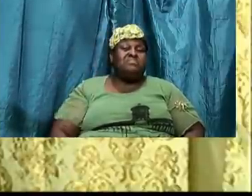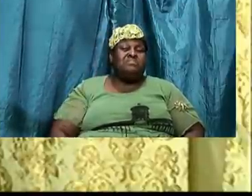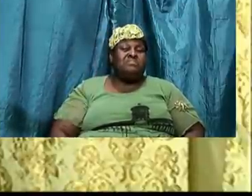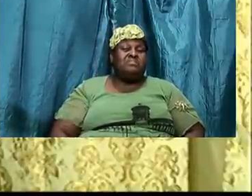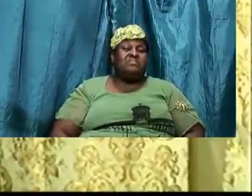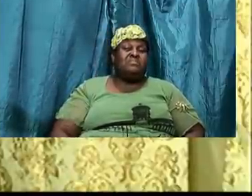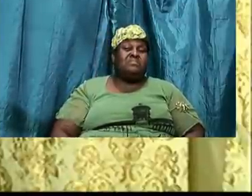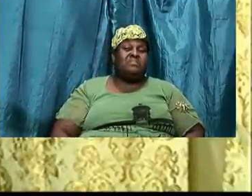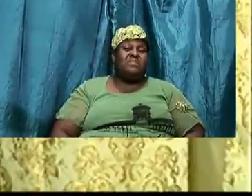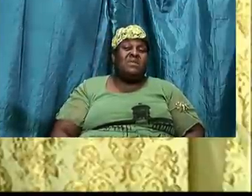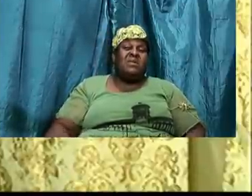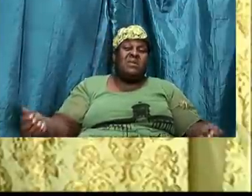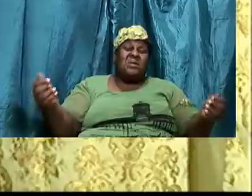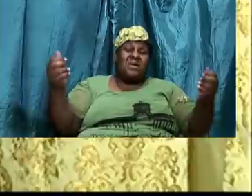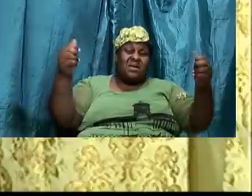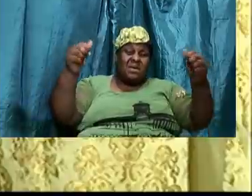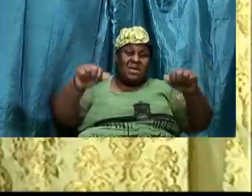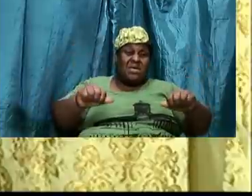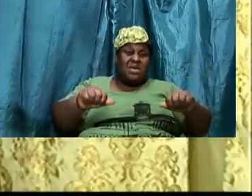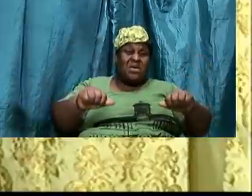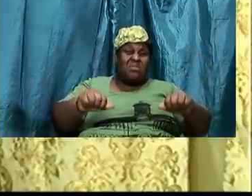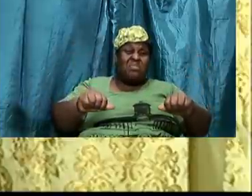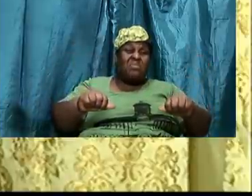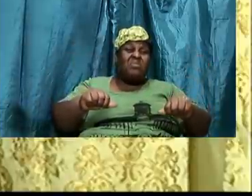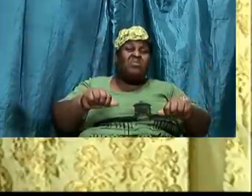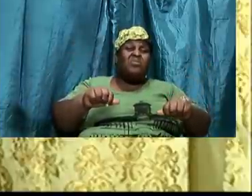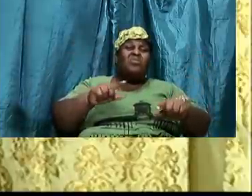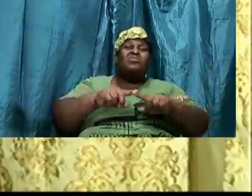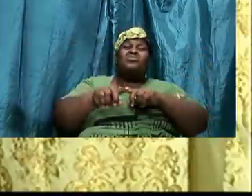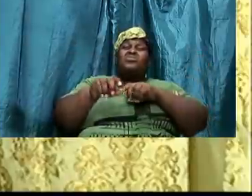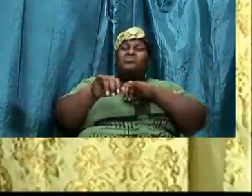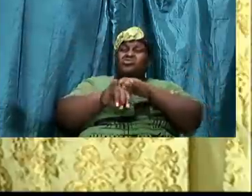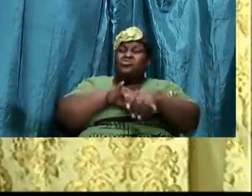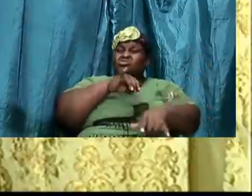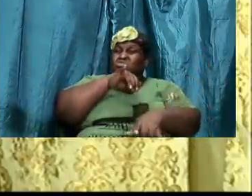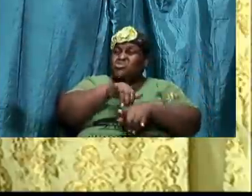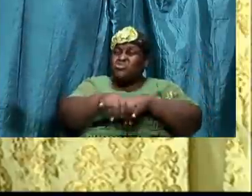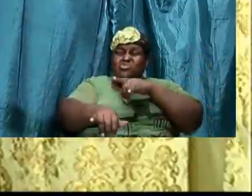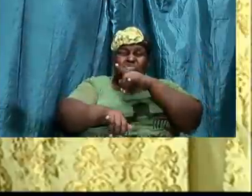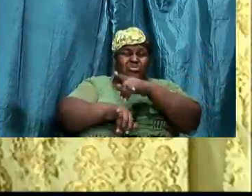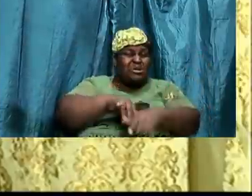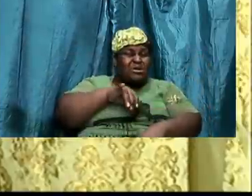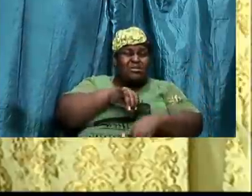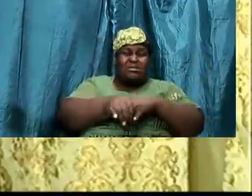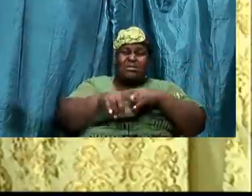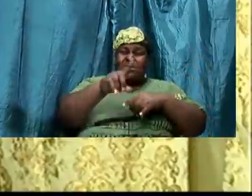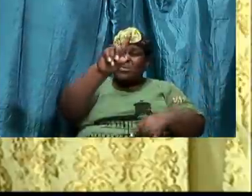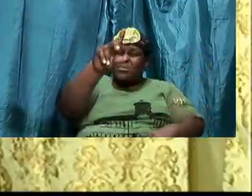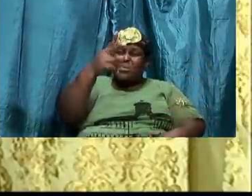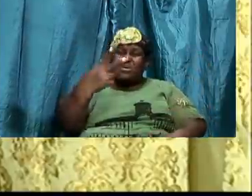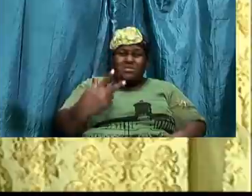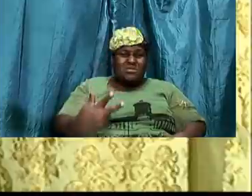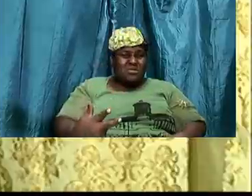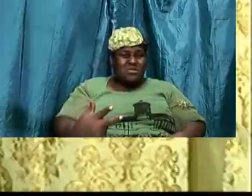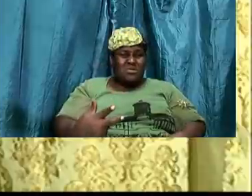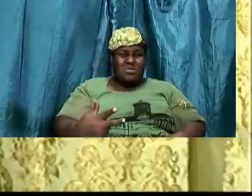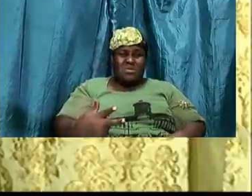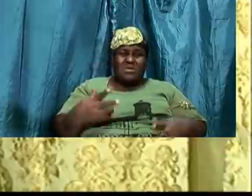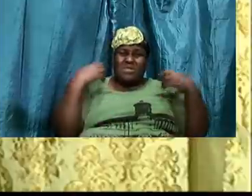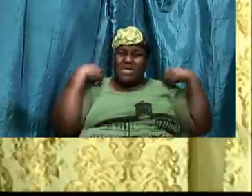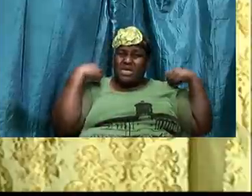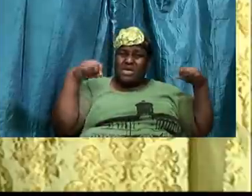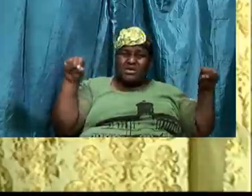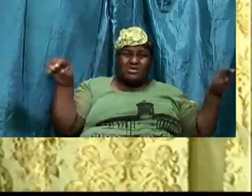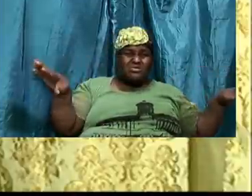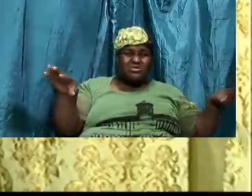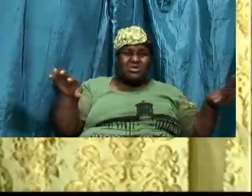was able to persuade one third of the host of heaven, who are you and I?